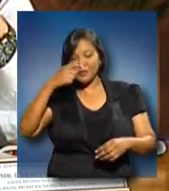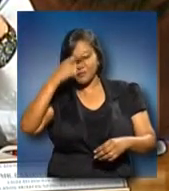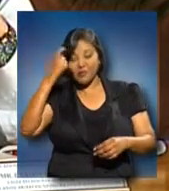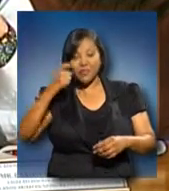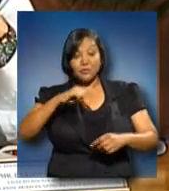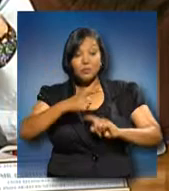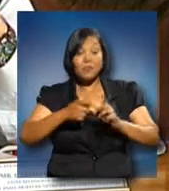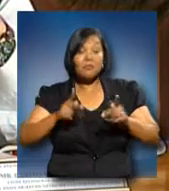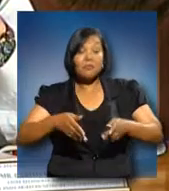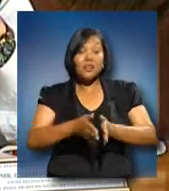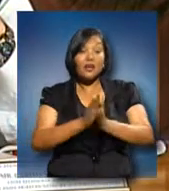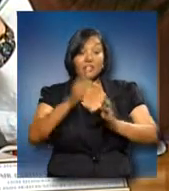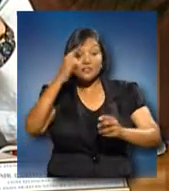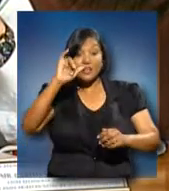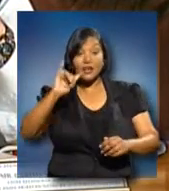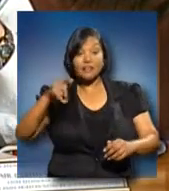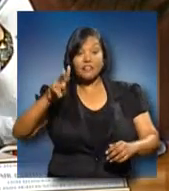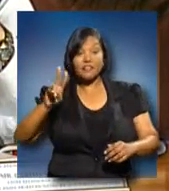for IPv4?